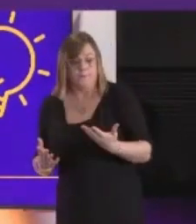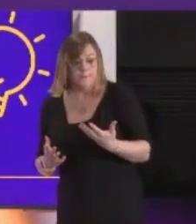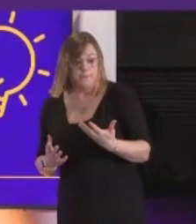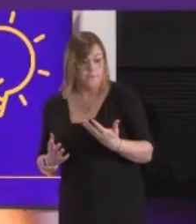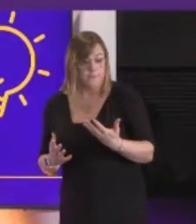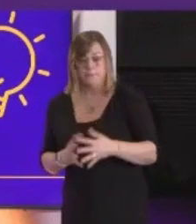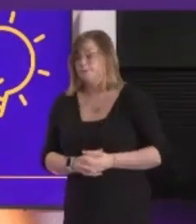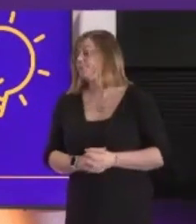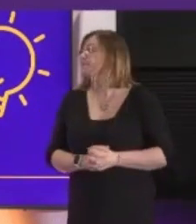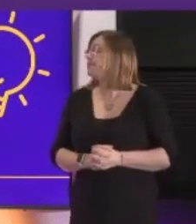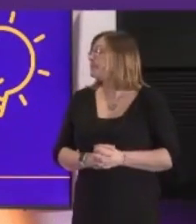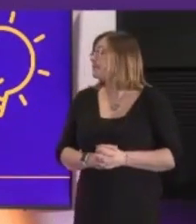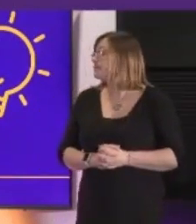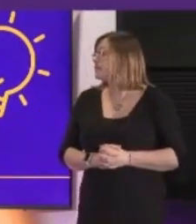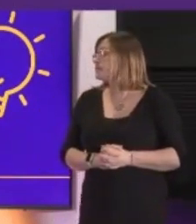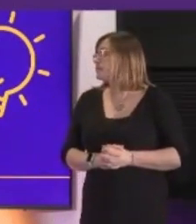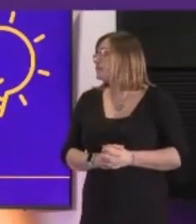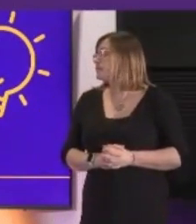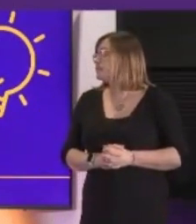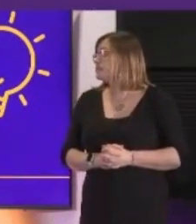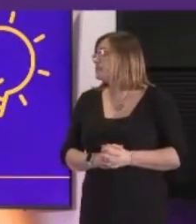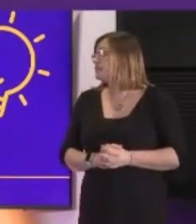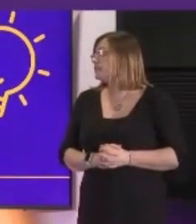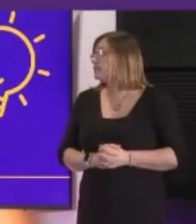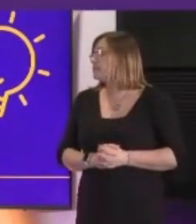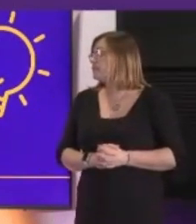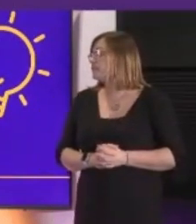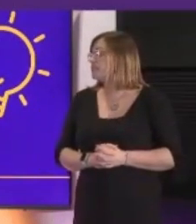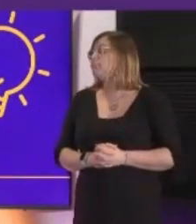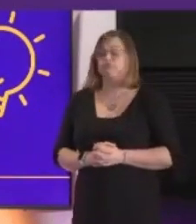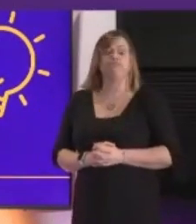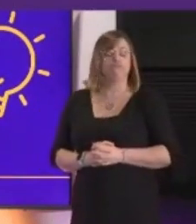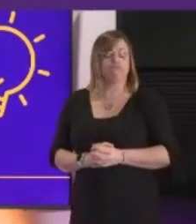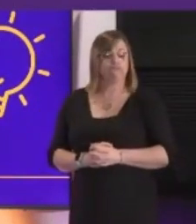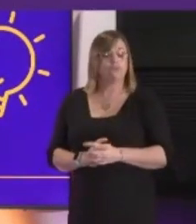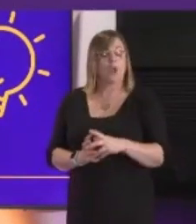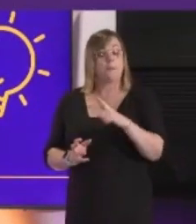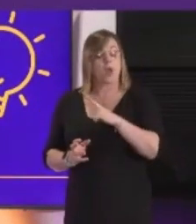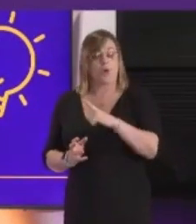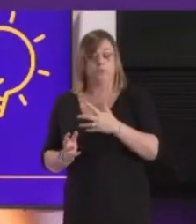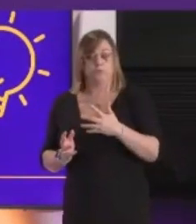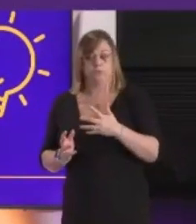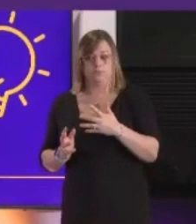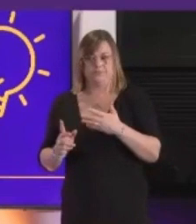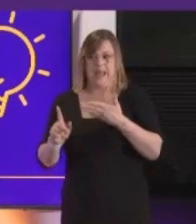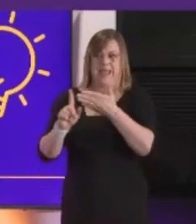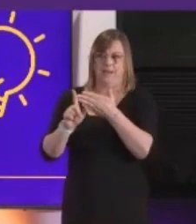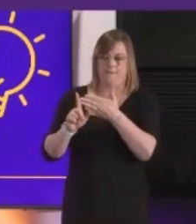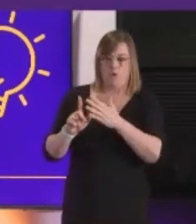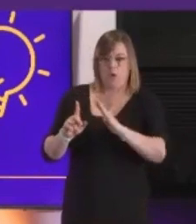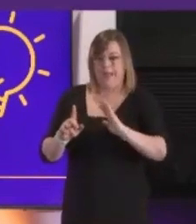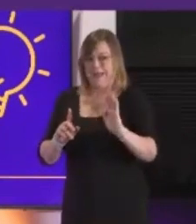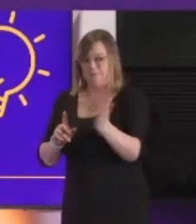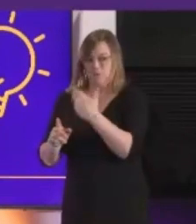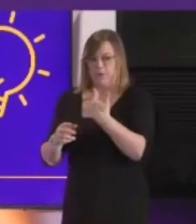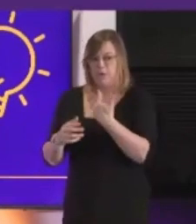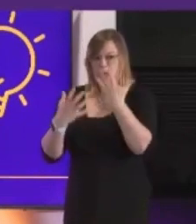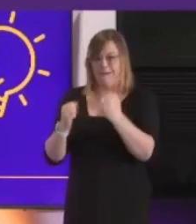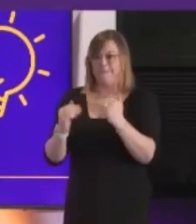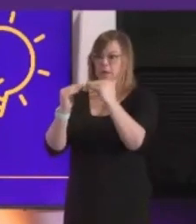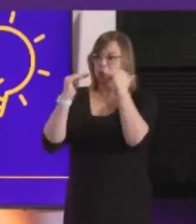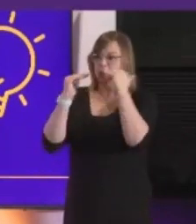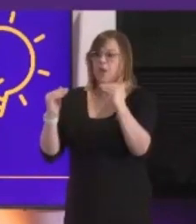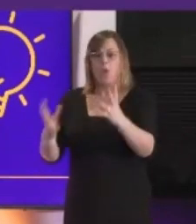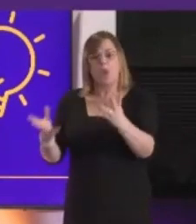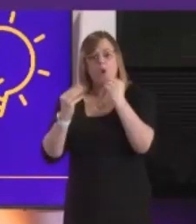the more things that they do fit in with the model of whatever you're trying to share. Yeah, of course, because the aim is for everybody to get an equal learning